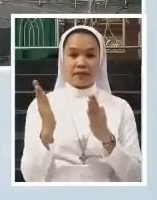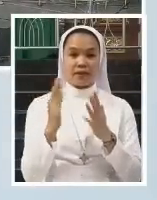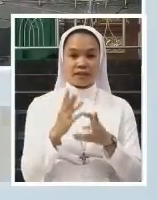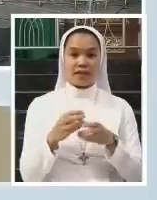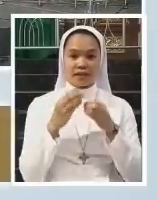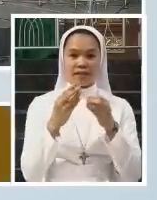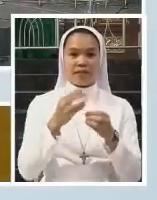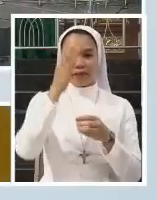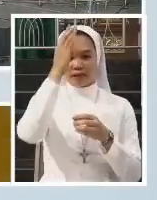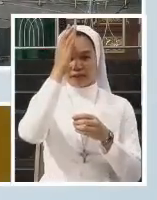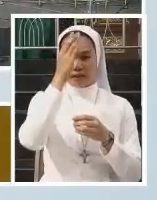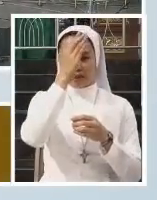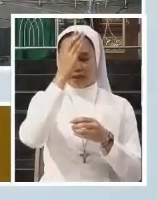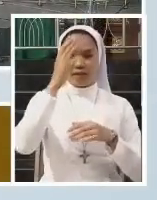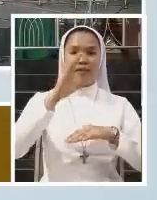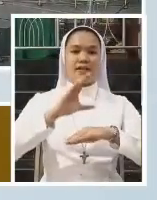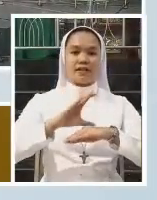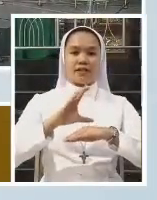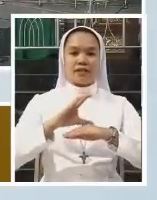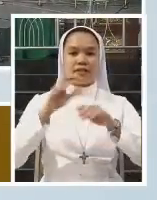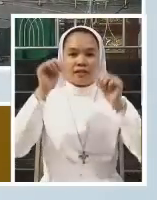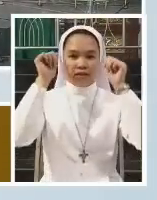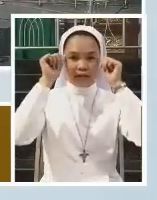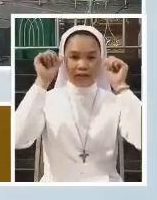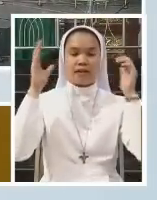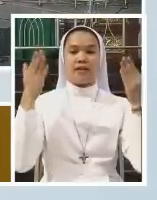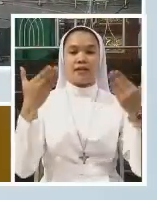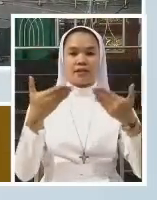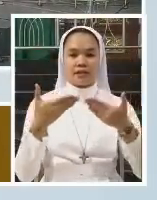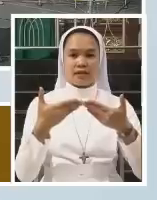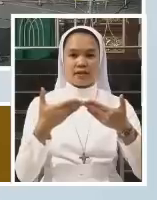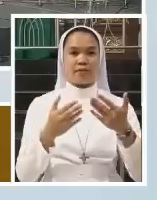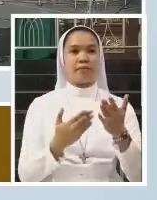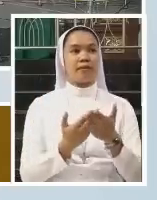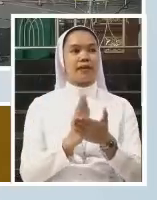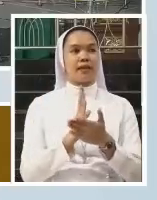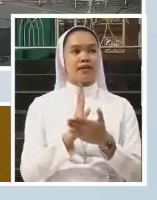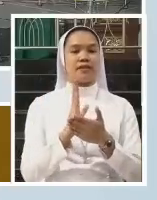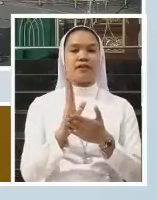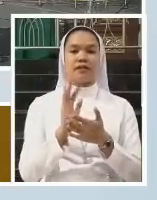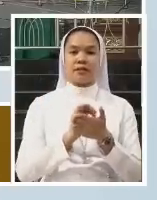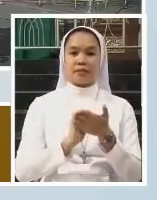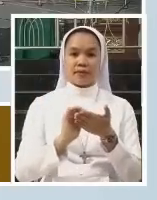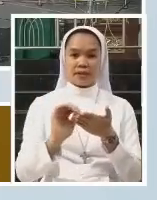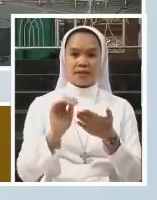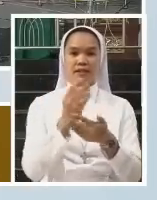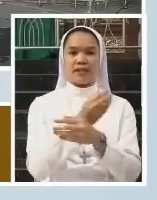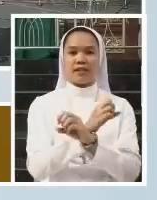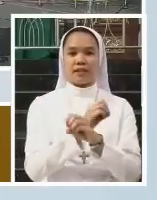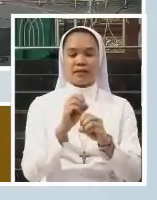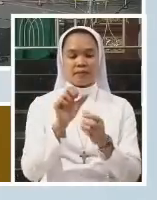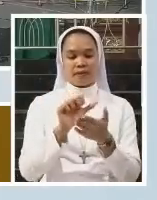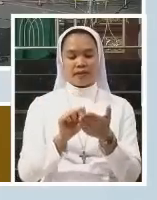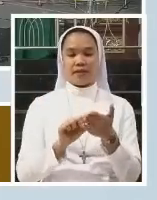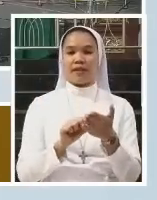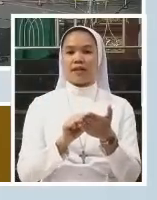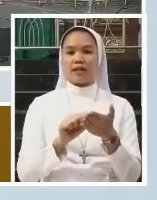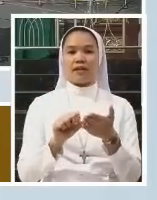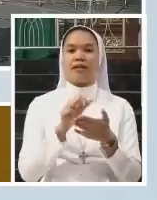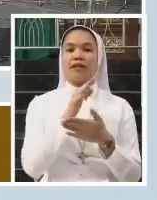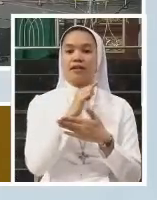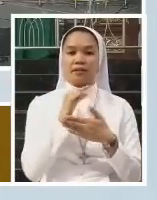to the Catholic Church in the Archdiocese of Caceres through the exercise of the office of the Sacred Priesthood